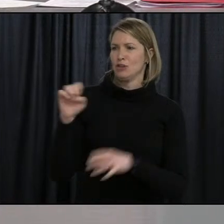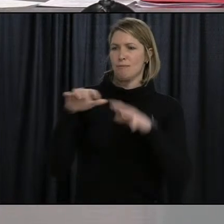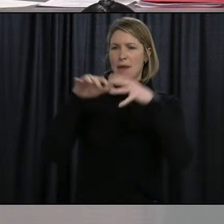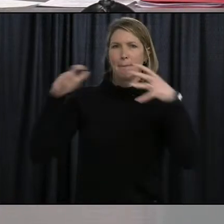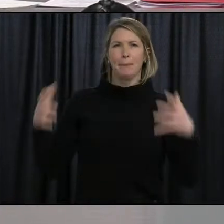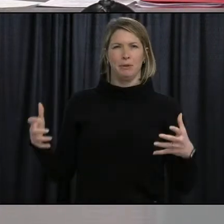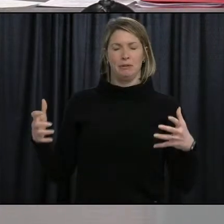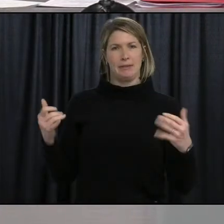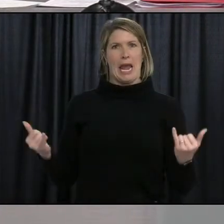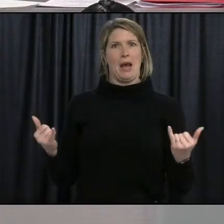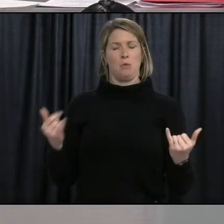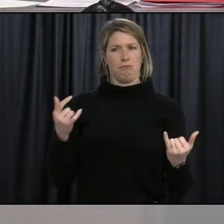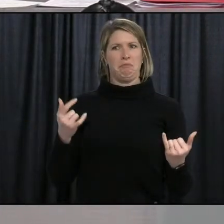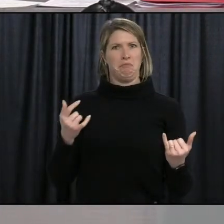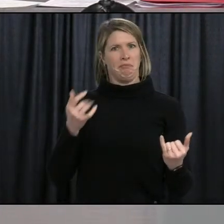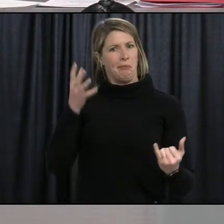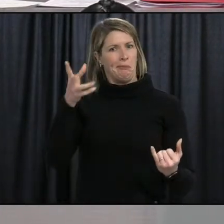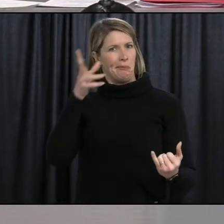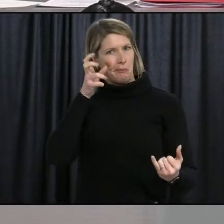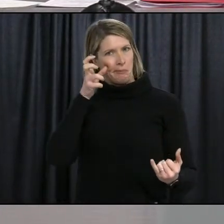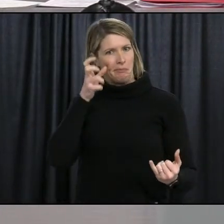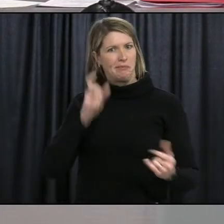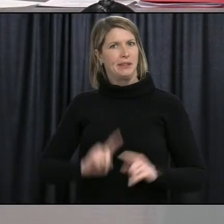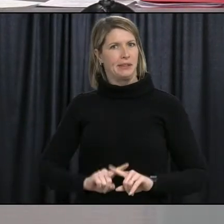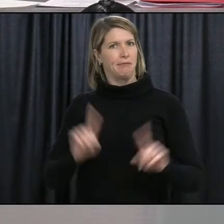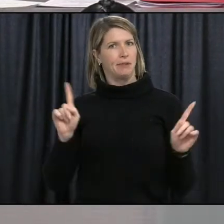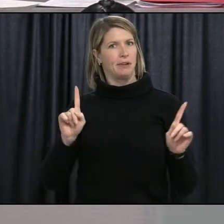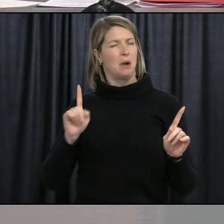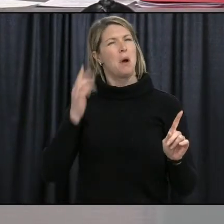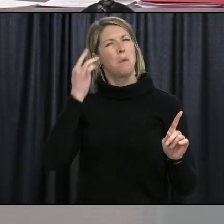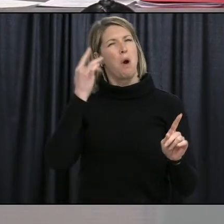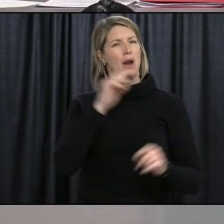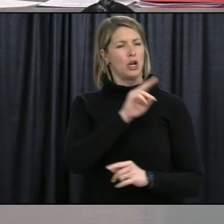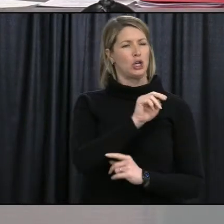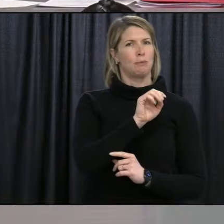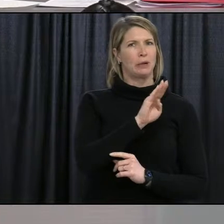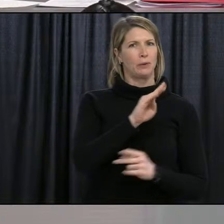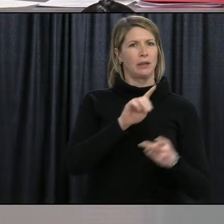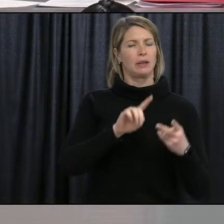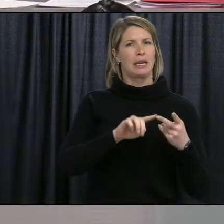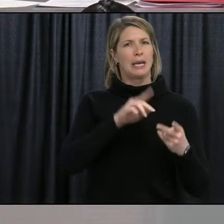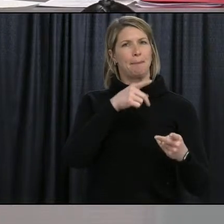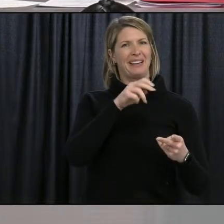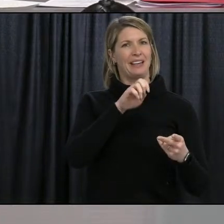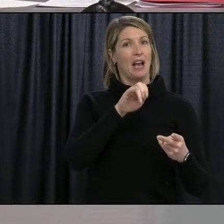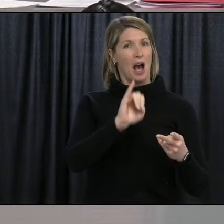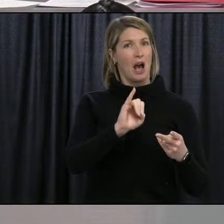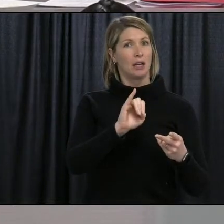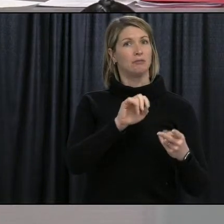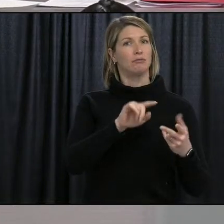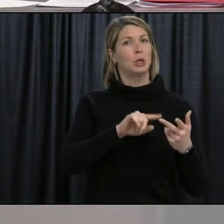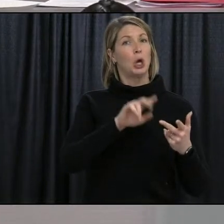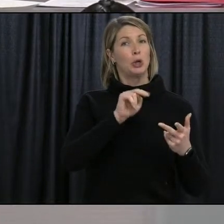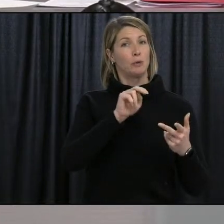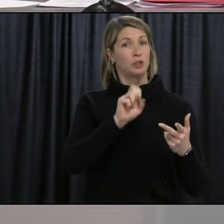it seemed initially that New Brunswick, PEI, and Nova Scotia were planning on